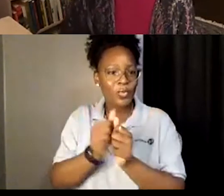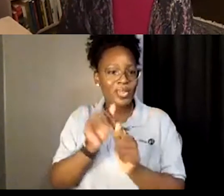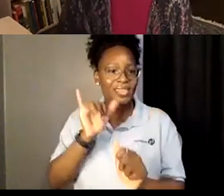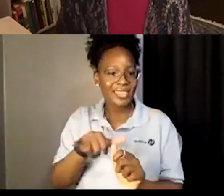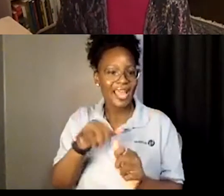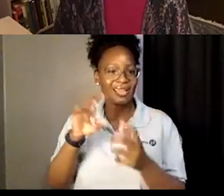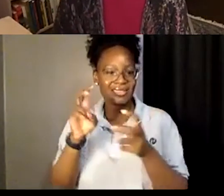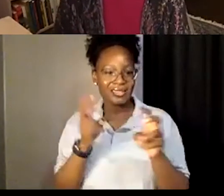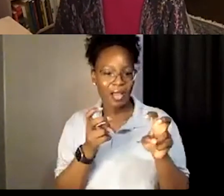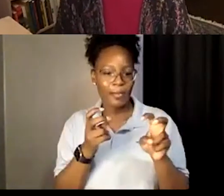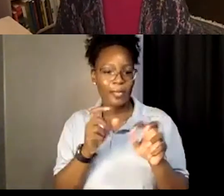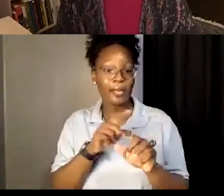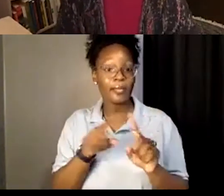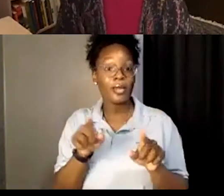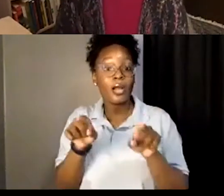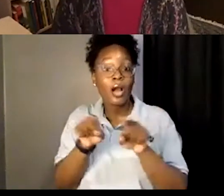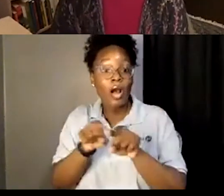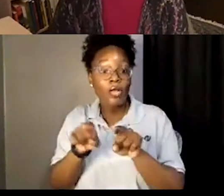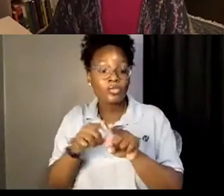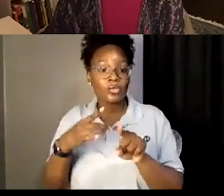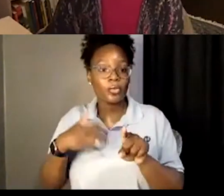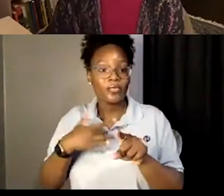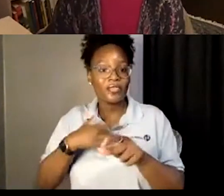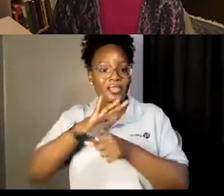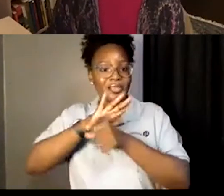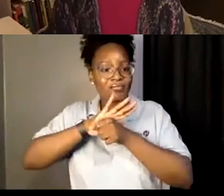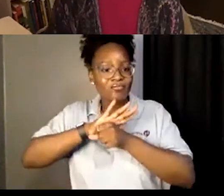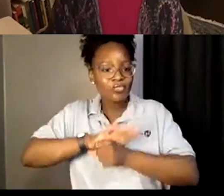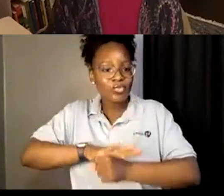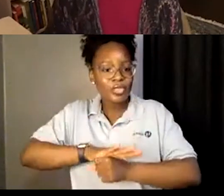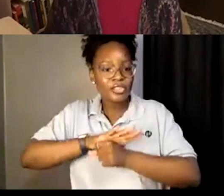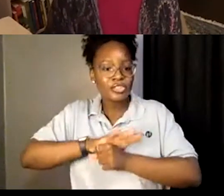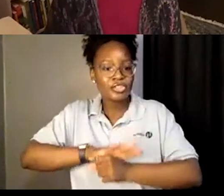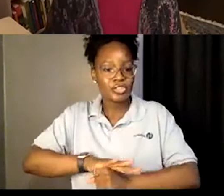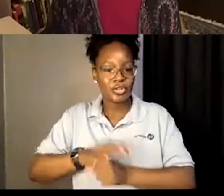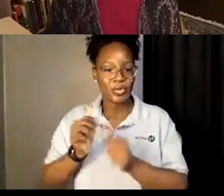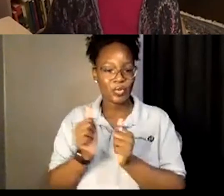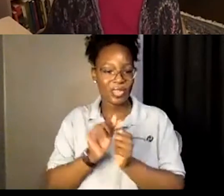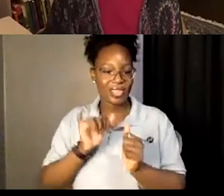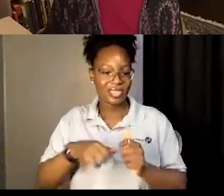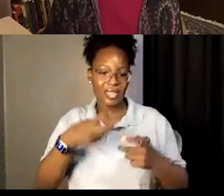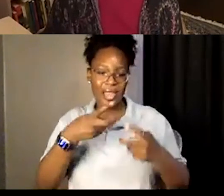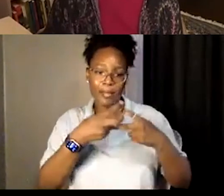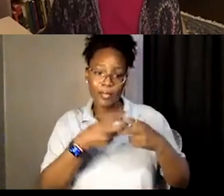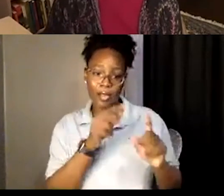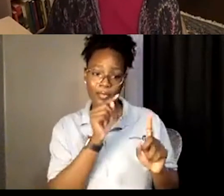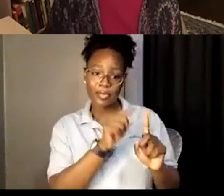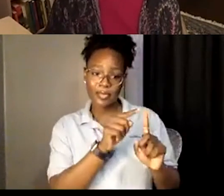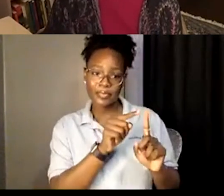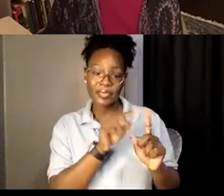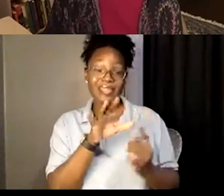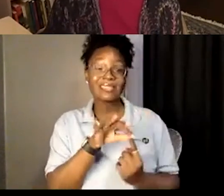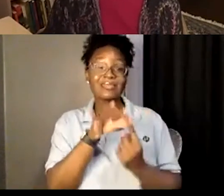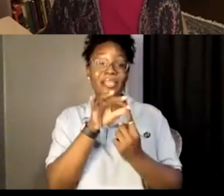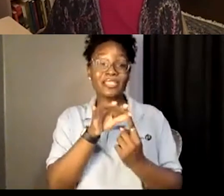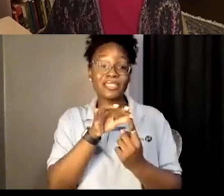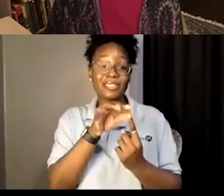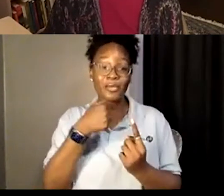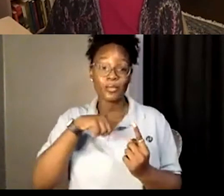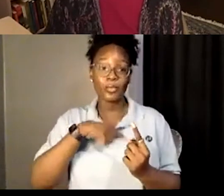the increasing pressure of this elephant in the room, especially as we watched ourselves in the